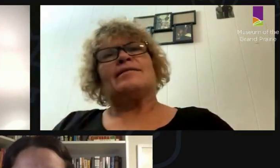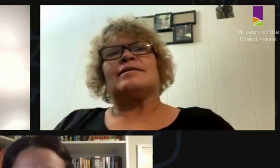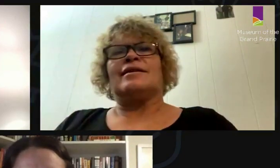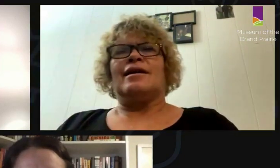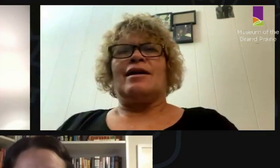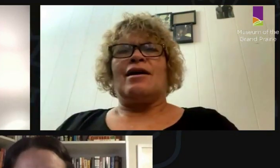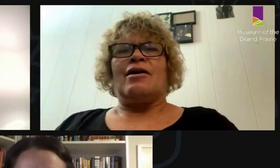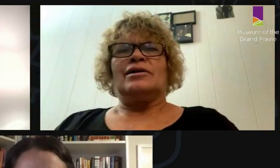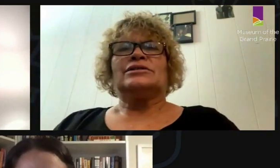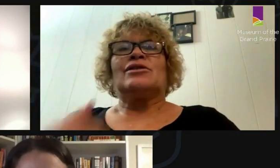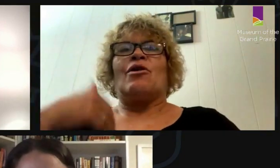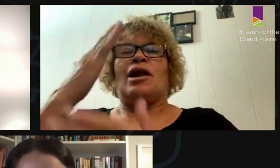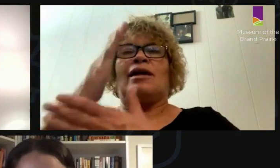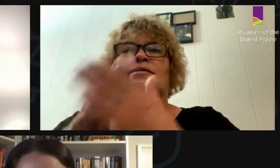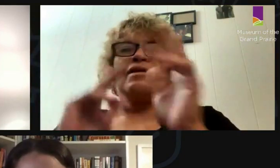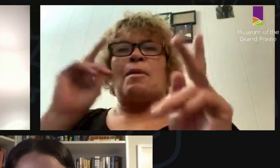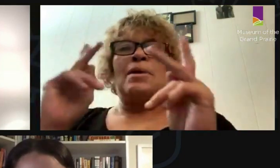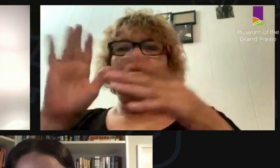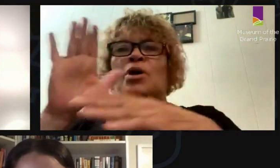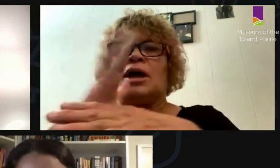Got some folks sharing some